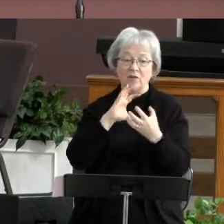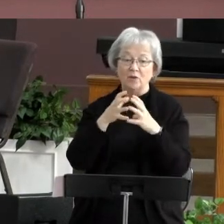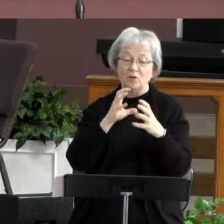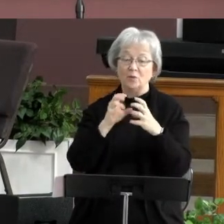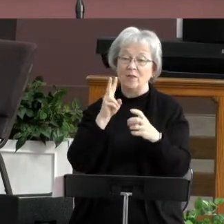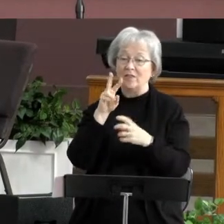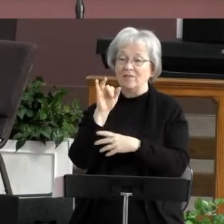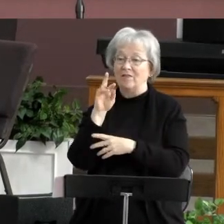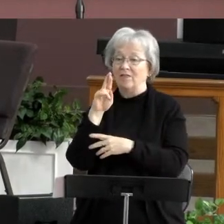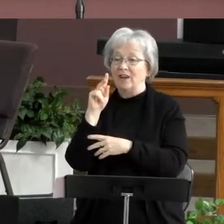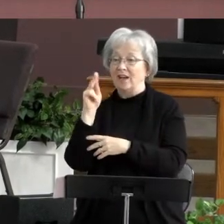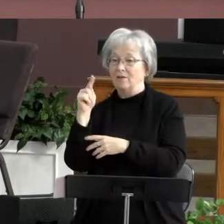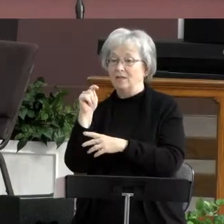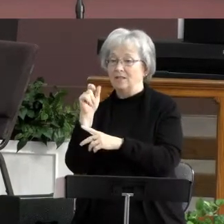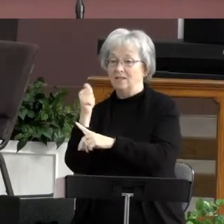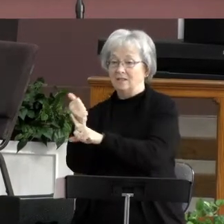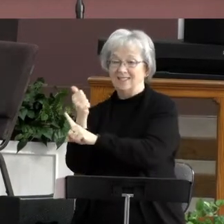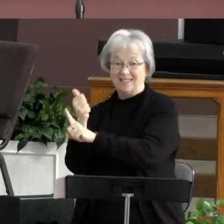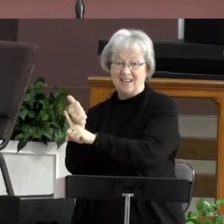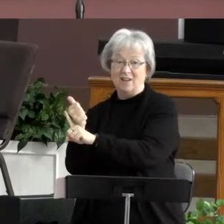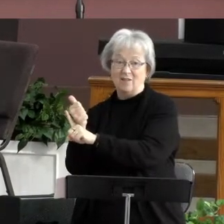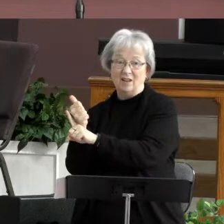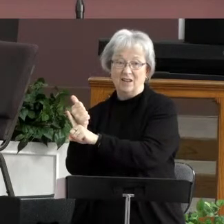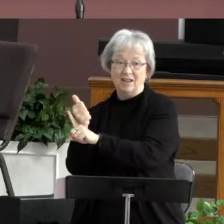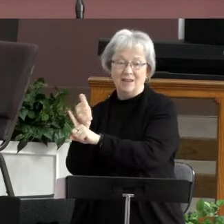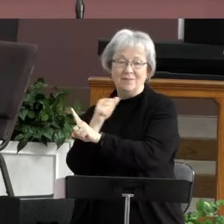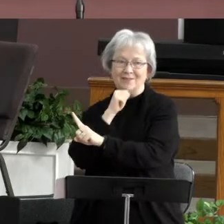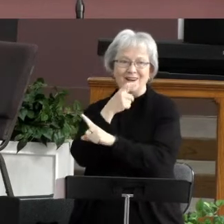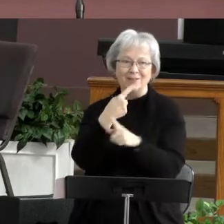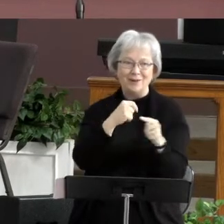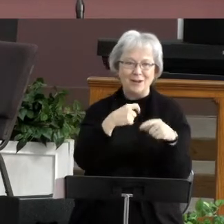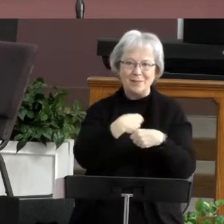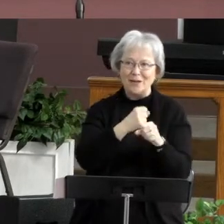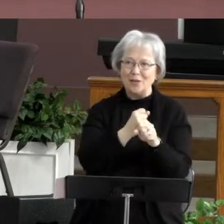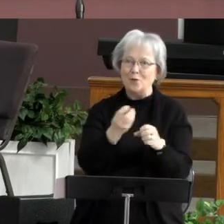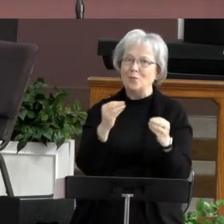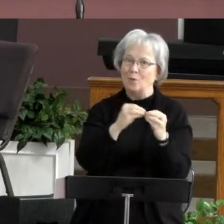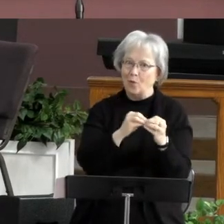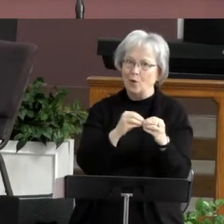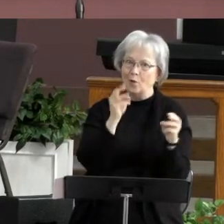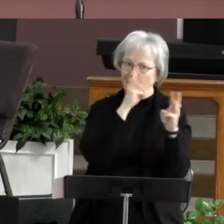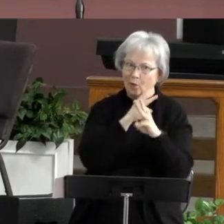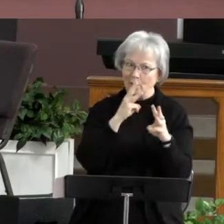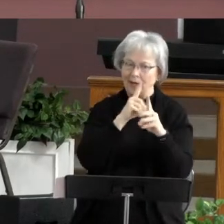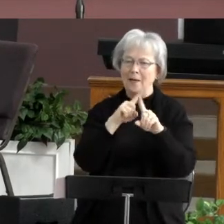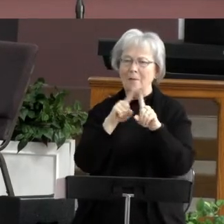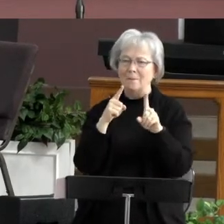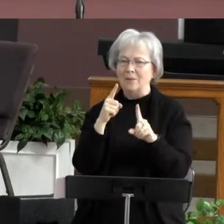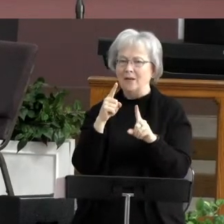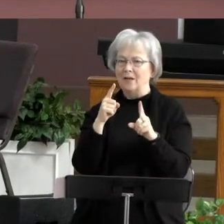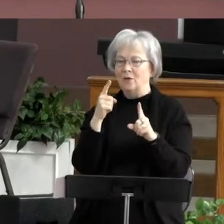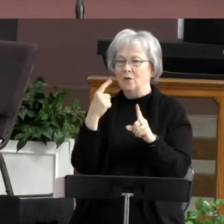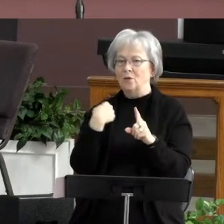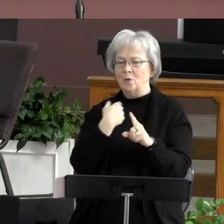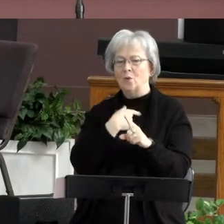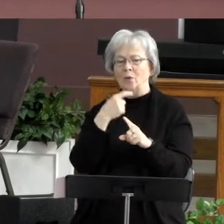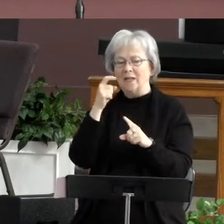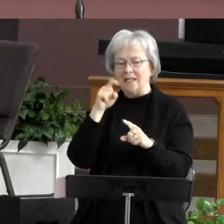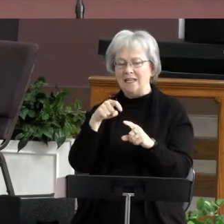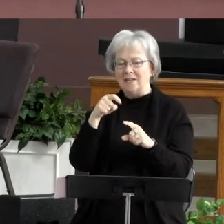get you more anxious, but I want you to recognize what's